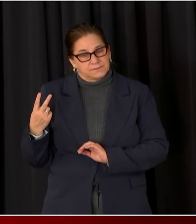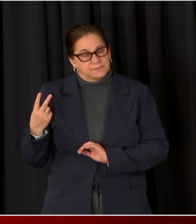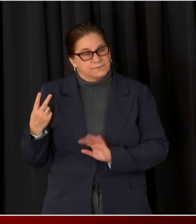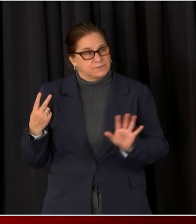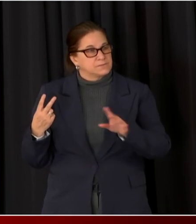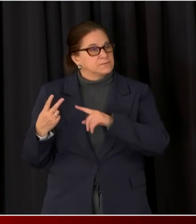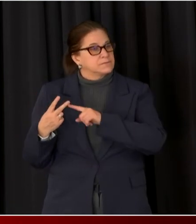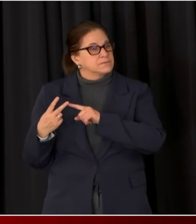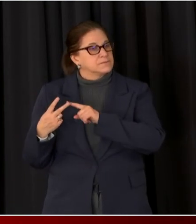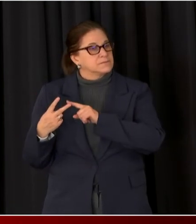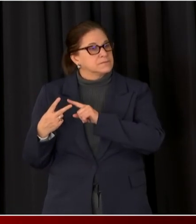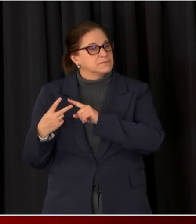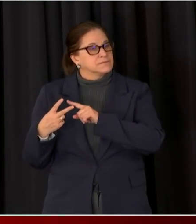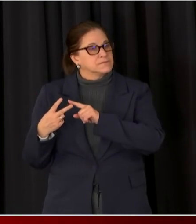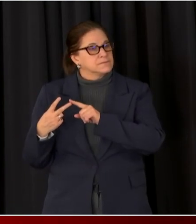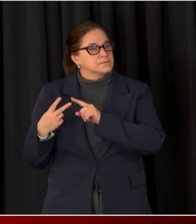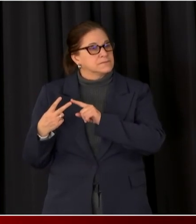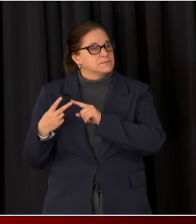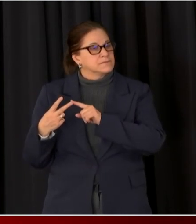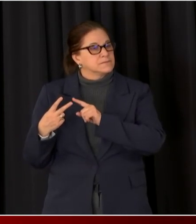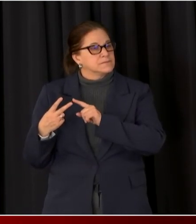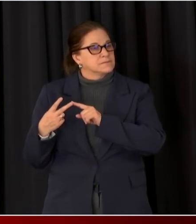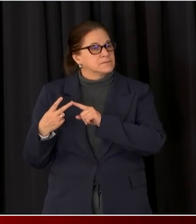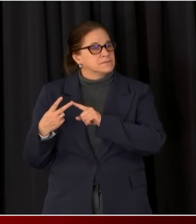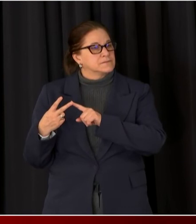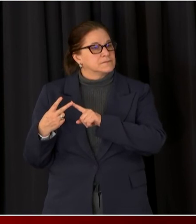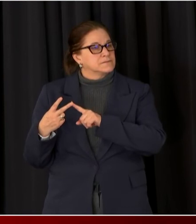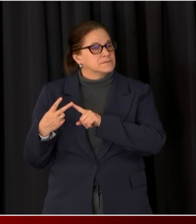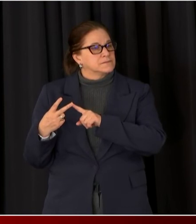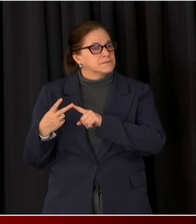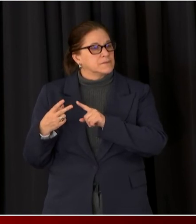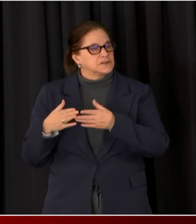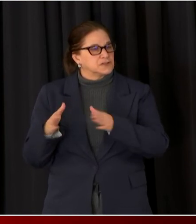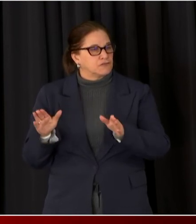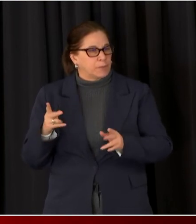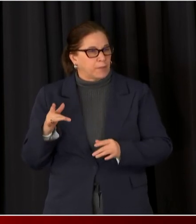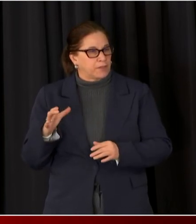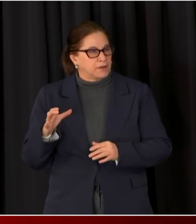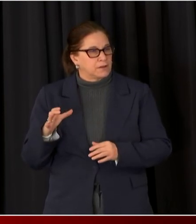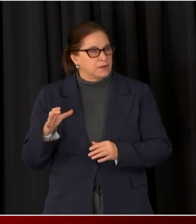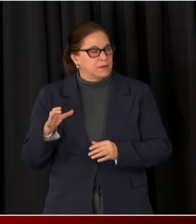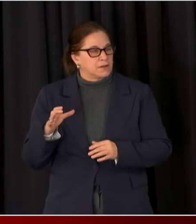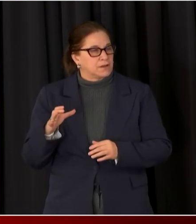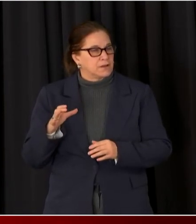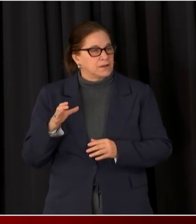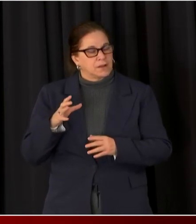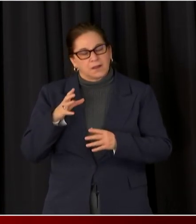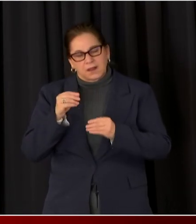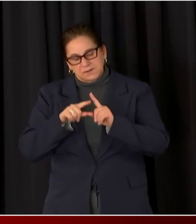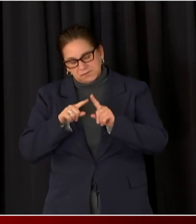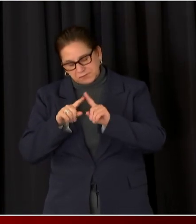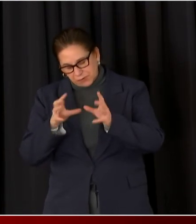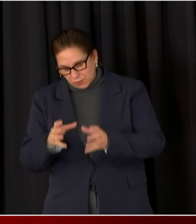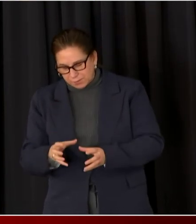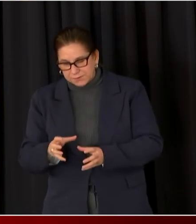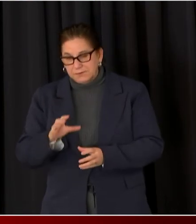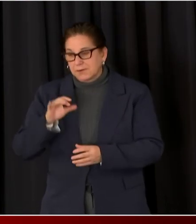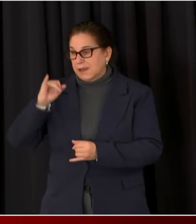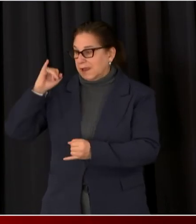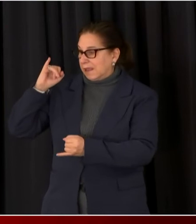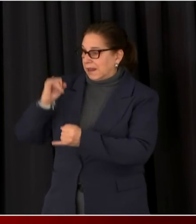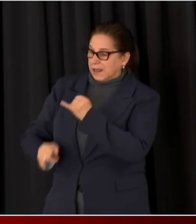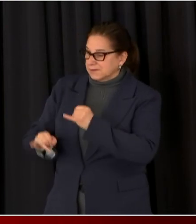as acceptance and adoption of the vaccine before we make decisions of moving into the subsequent phases. You